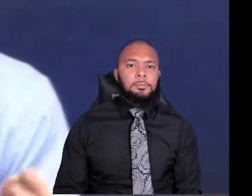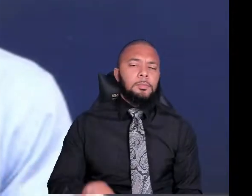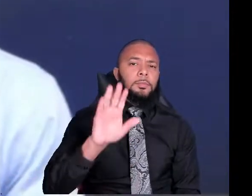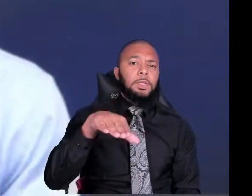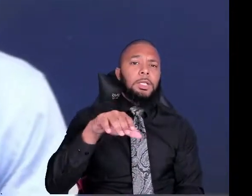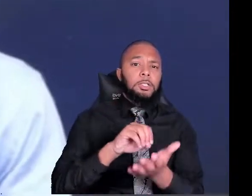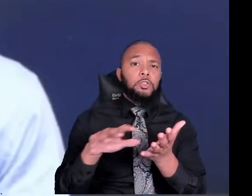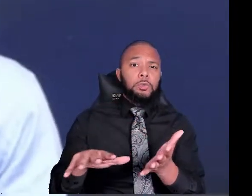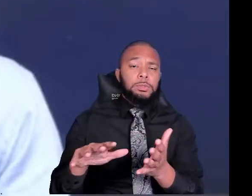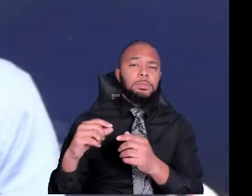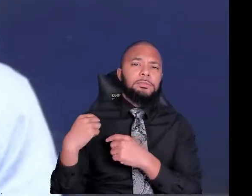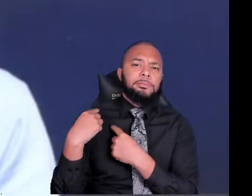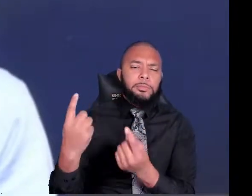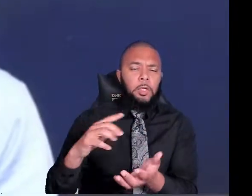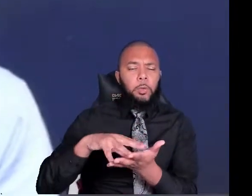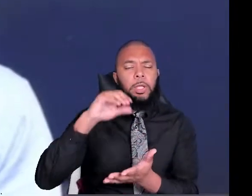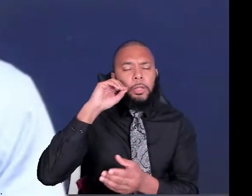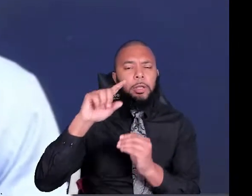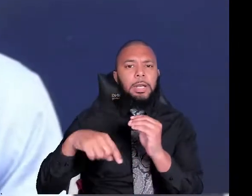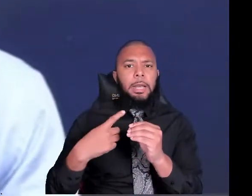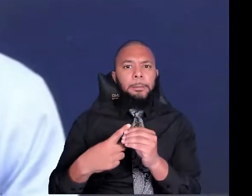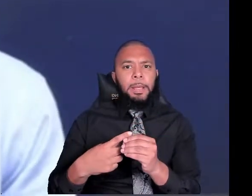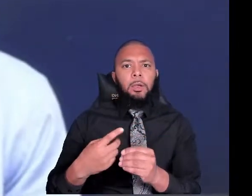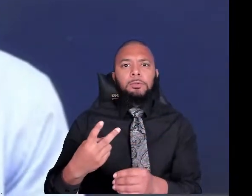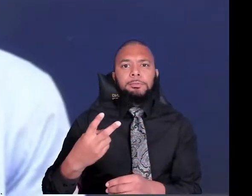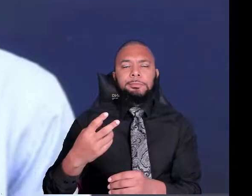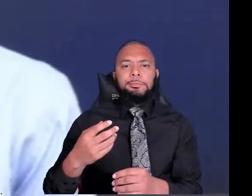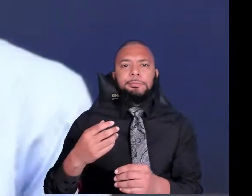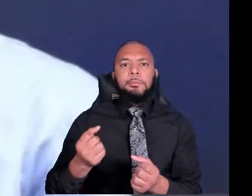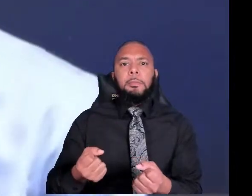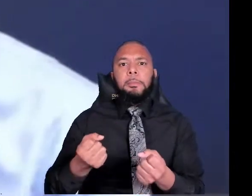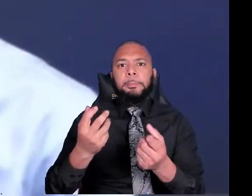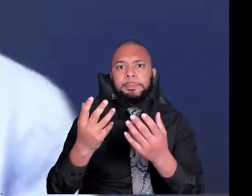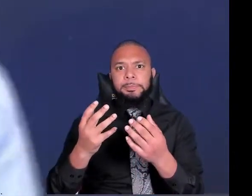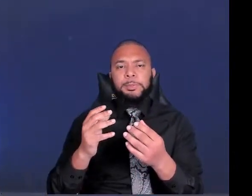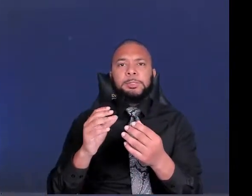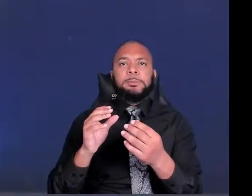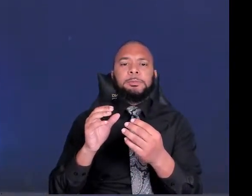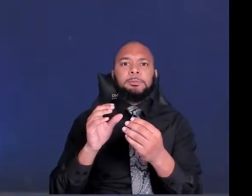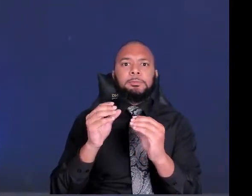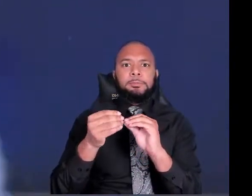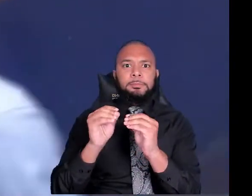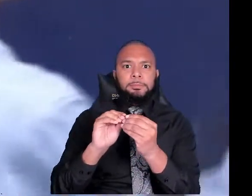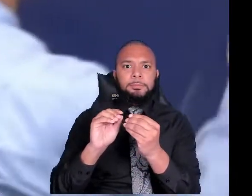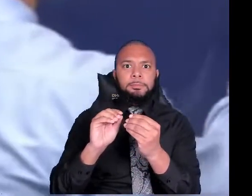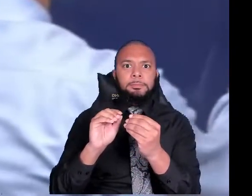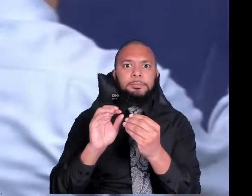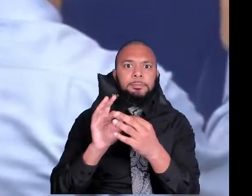So students, we've been learning a lot about systems of equations. A system